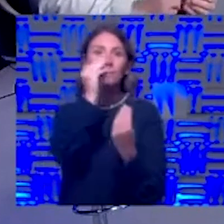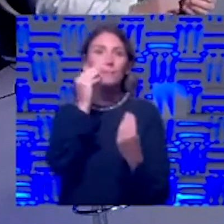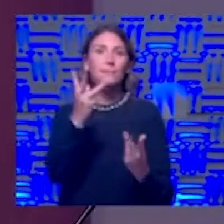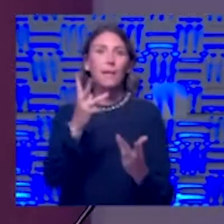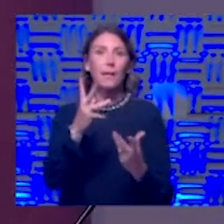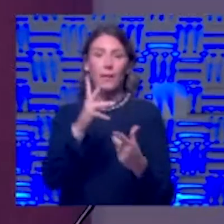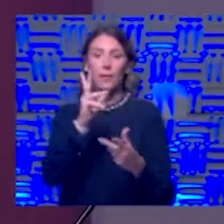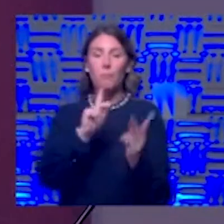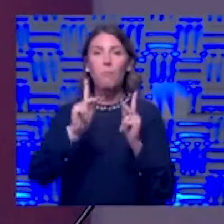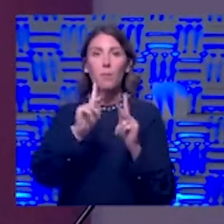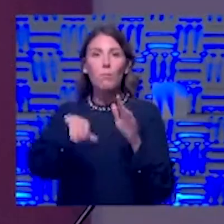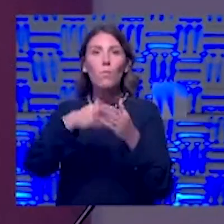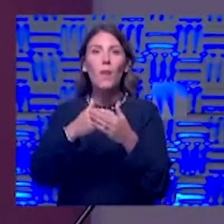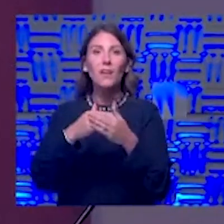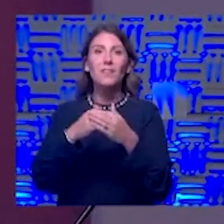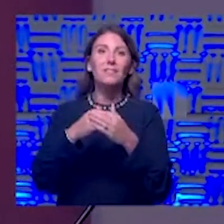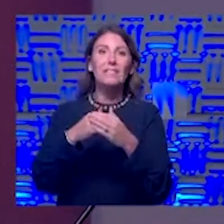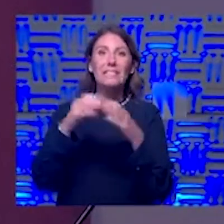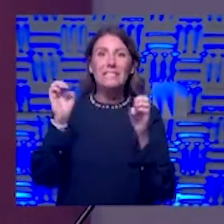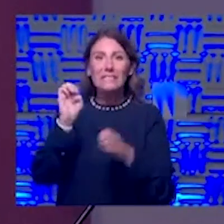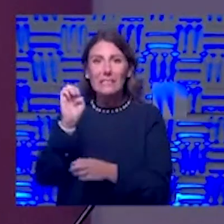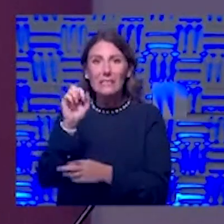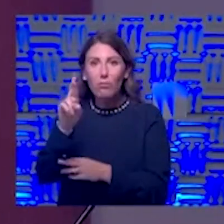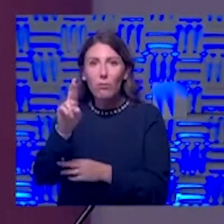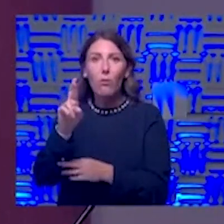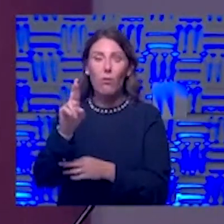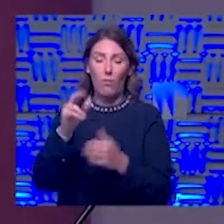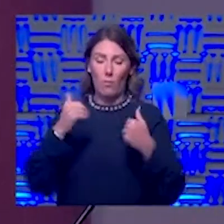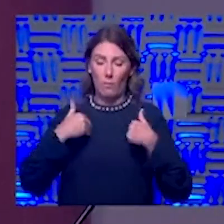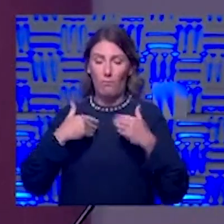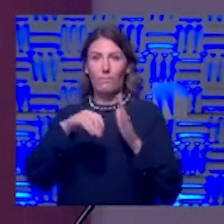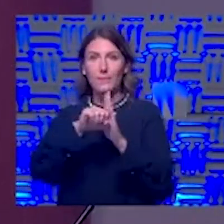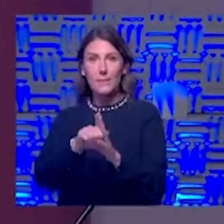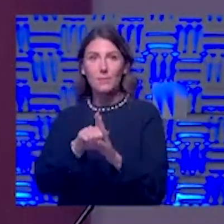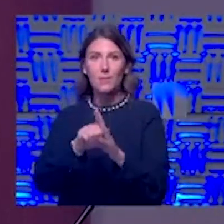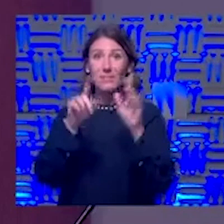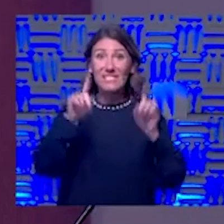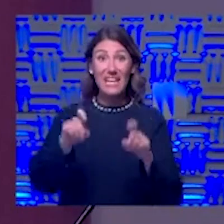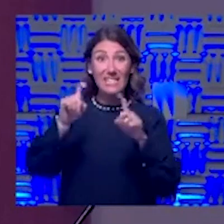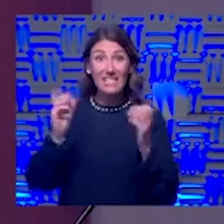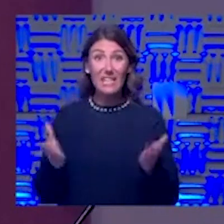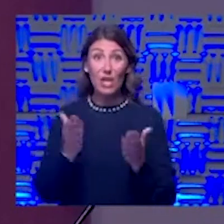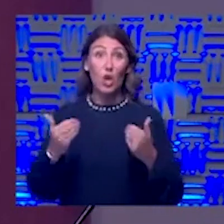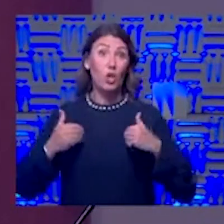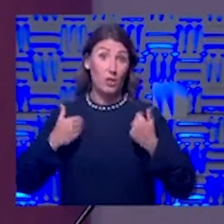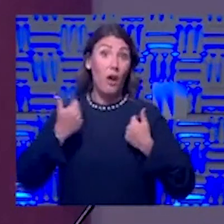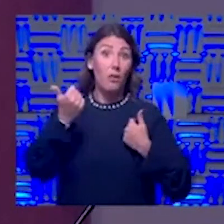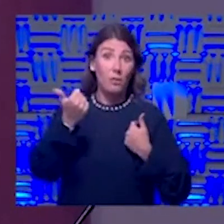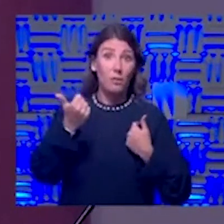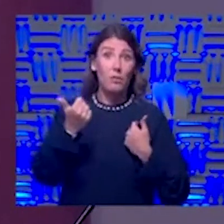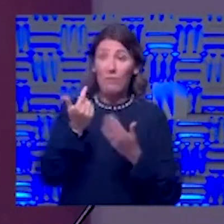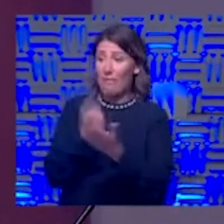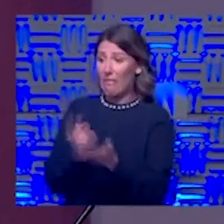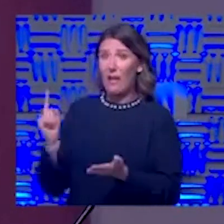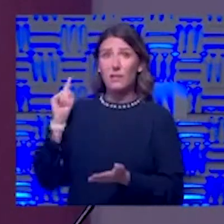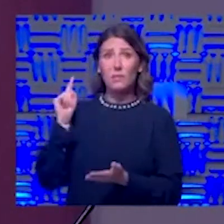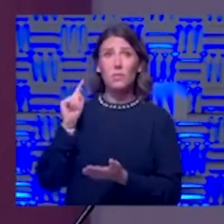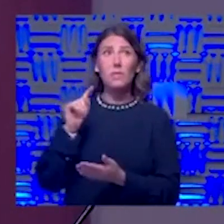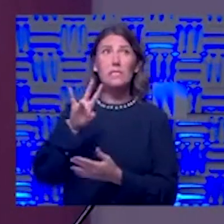are coming to the emergency department now with symptoms that are needing to be tested here are younger. I think as of last week,